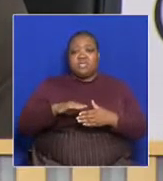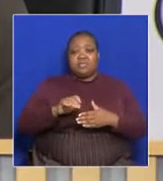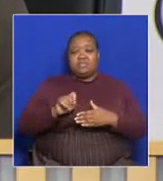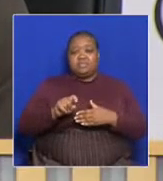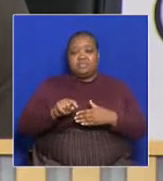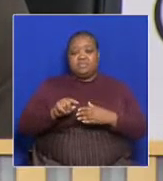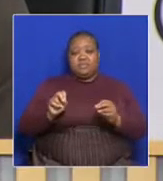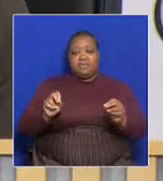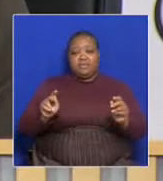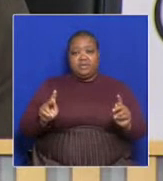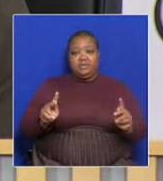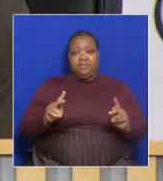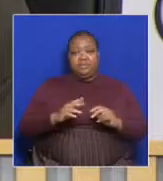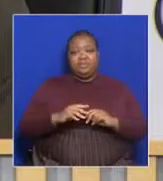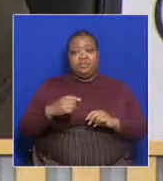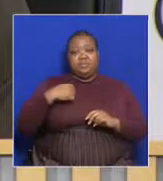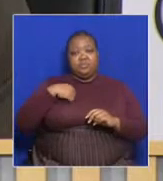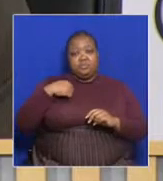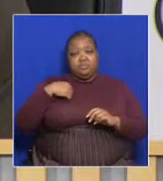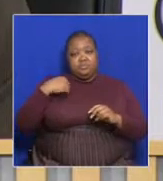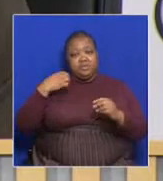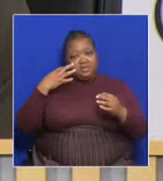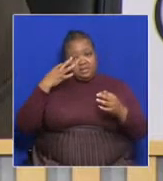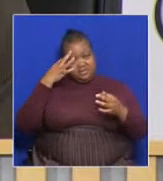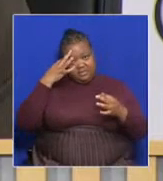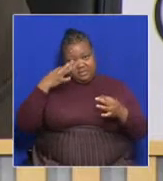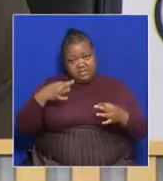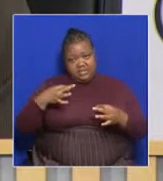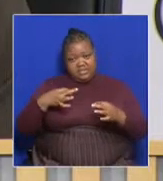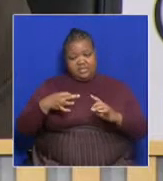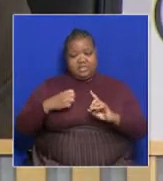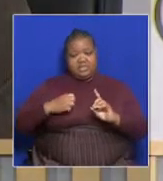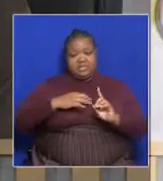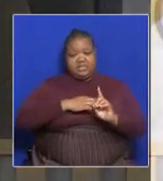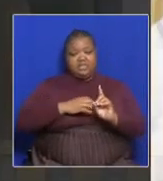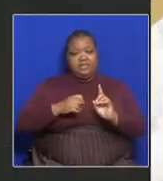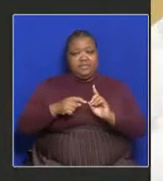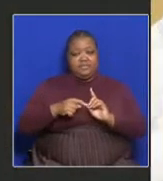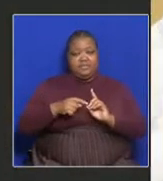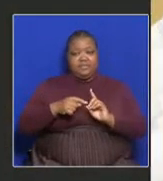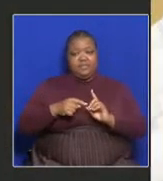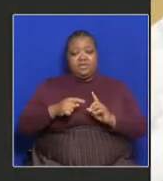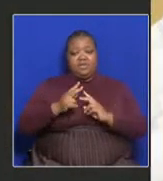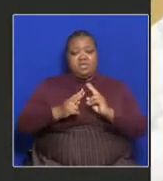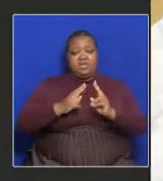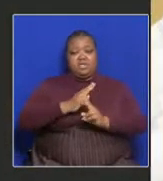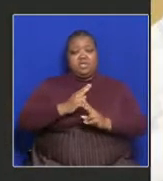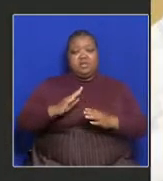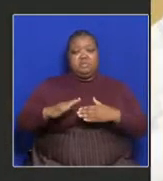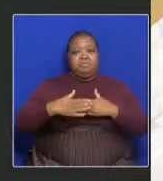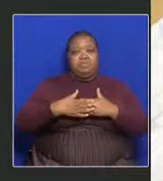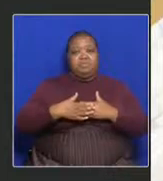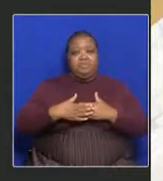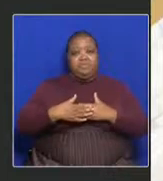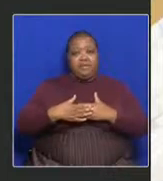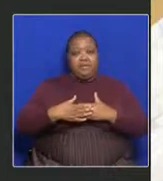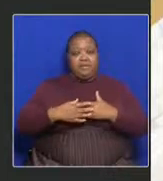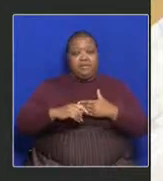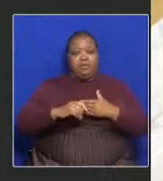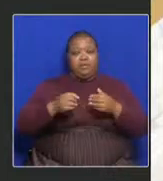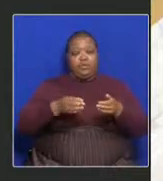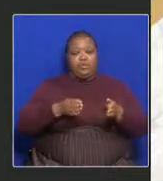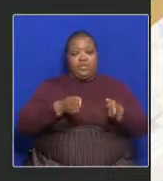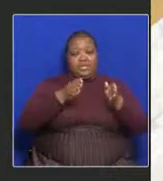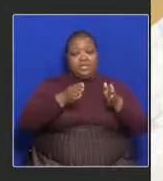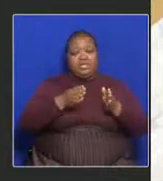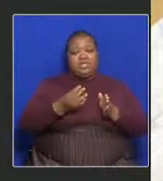that I deduced that one of the staff at the warehouse resealed the container with the seal number, and I go on to give a seal number.